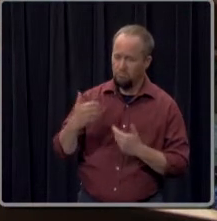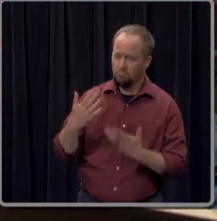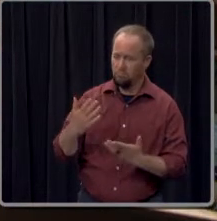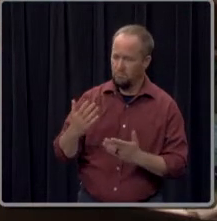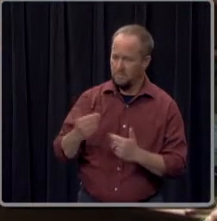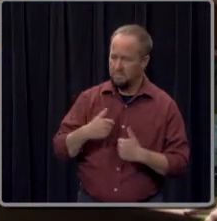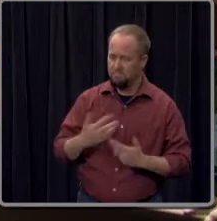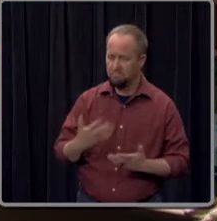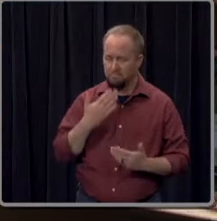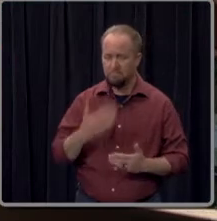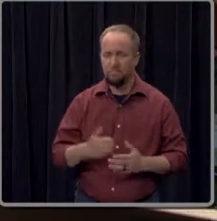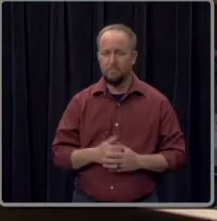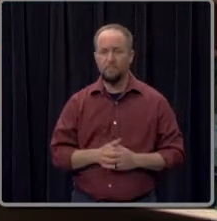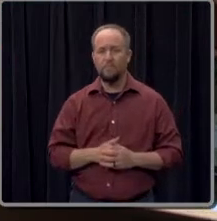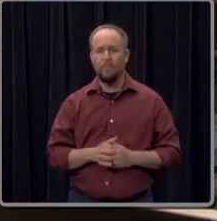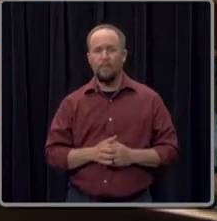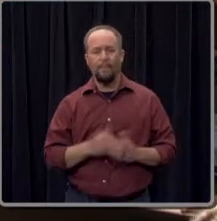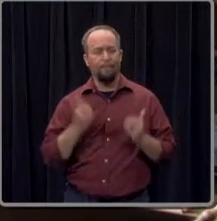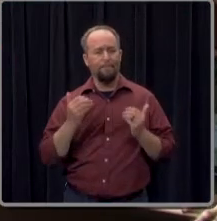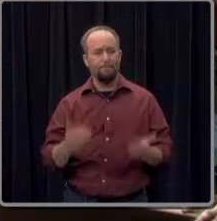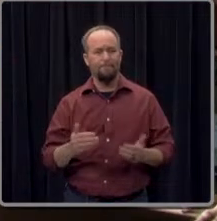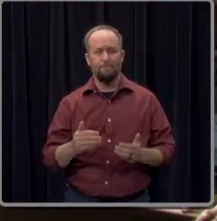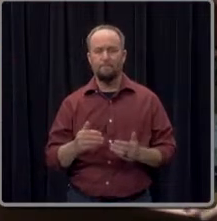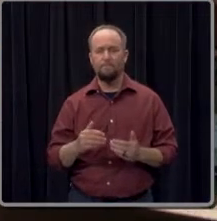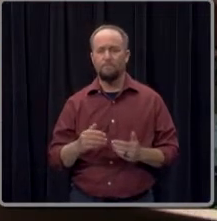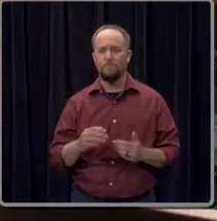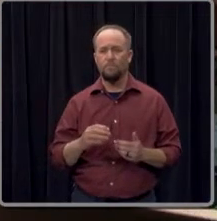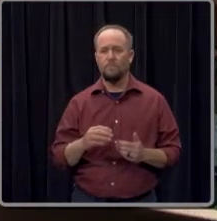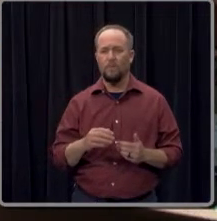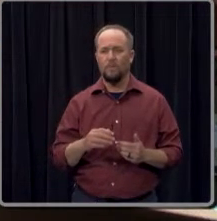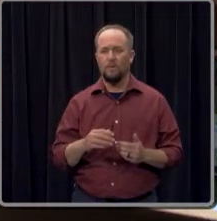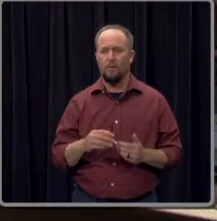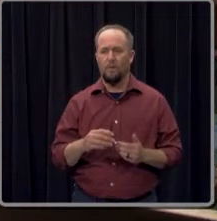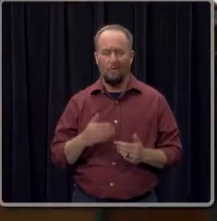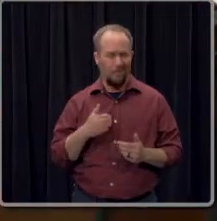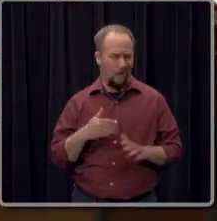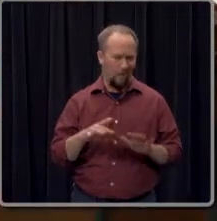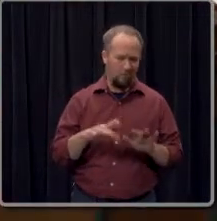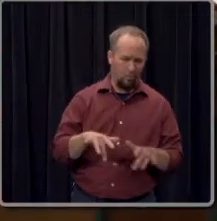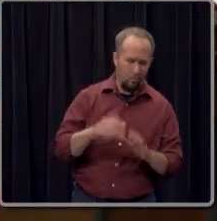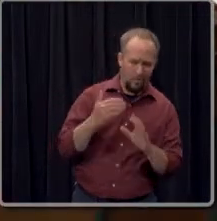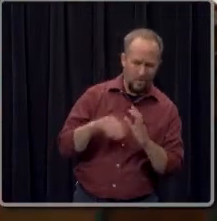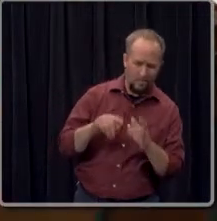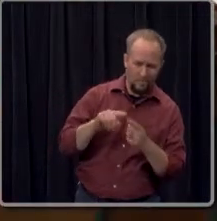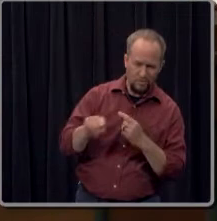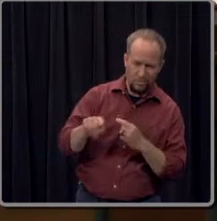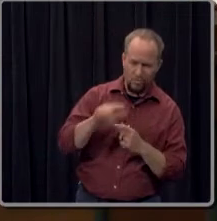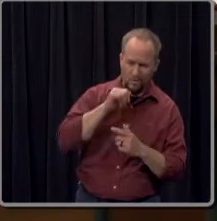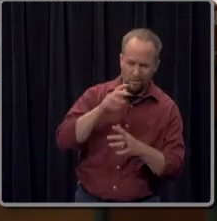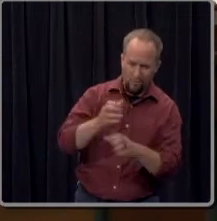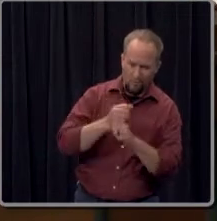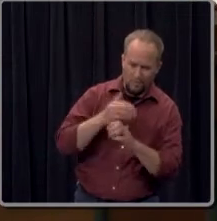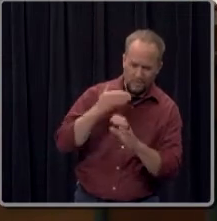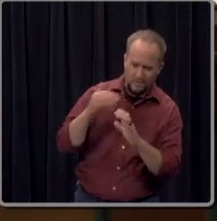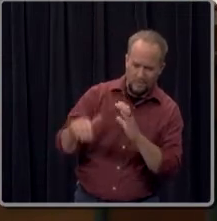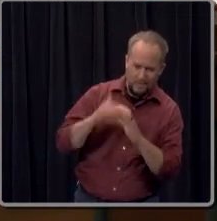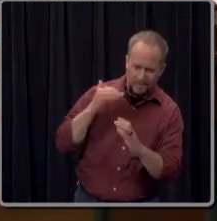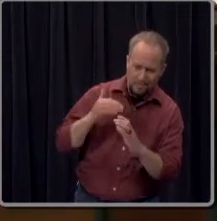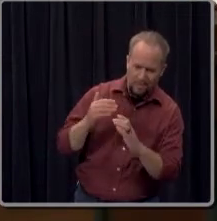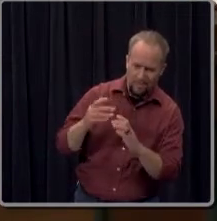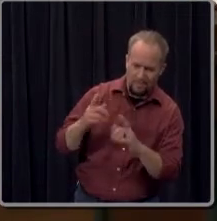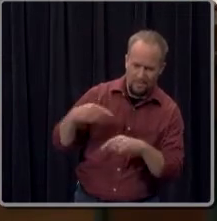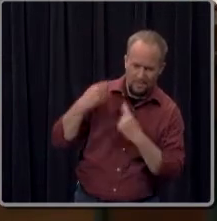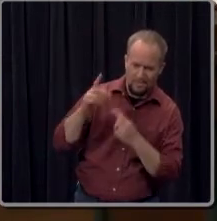me. Moving along. Mr. Wycliffe, I have recorded emails to you and not received any emails from you in response since December